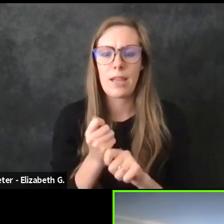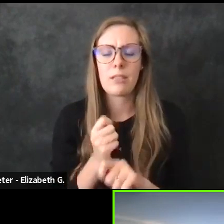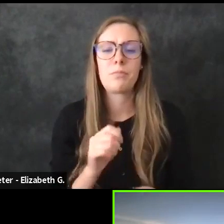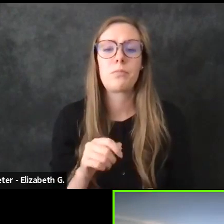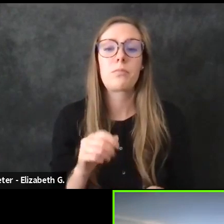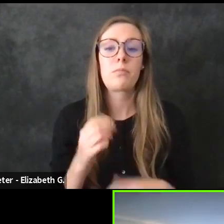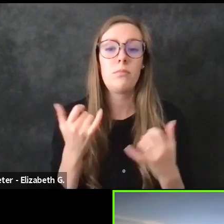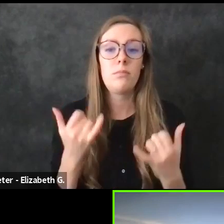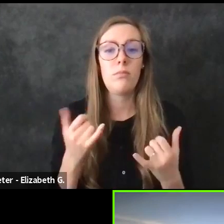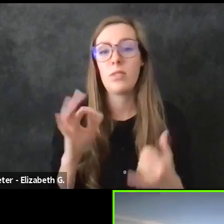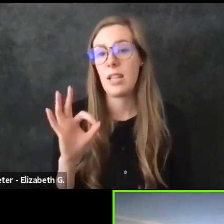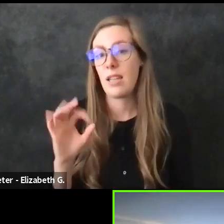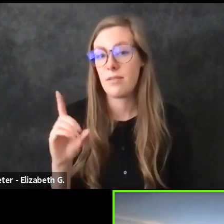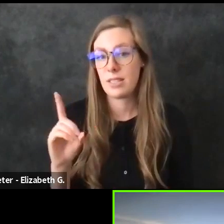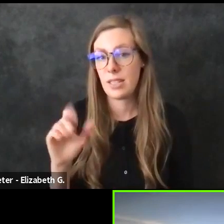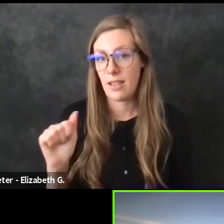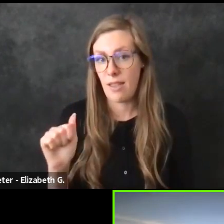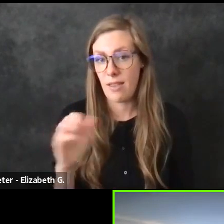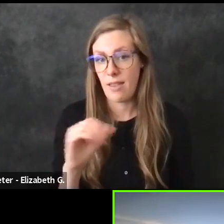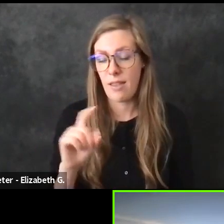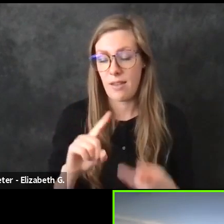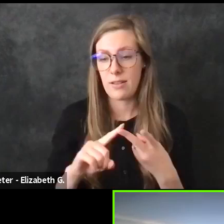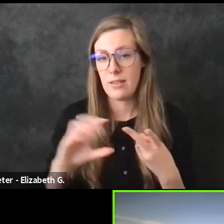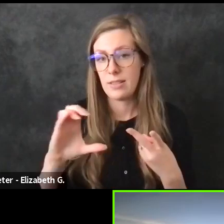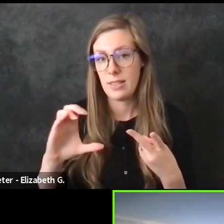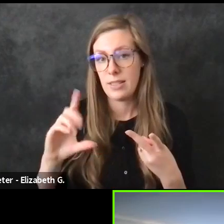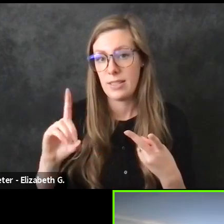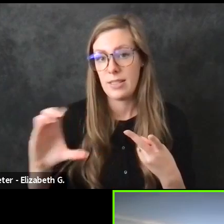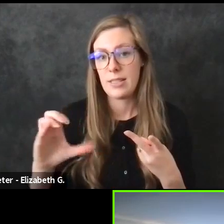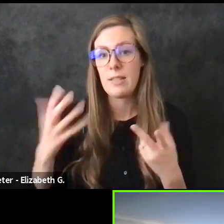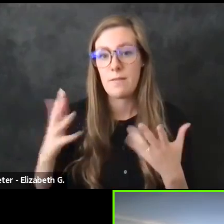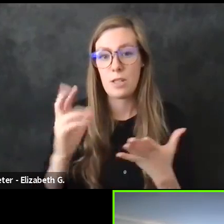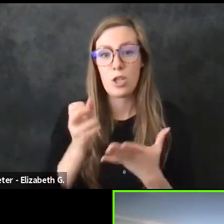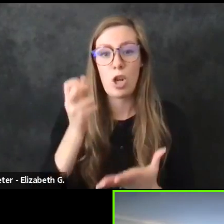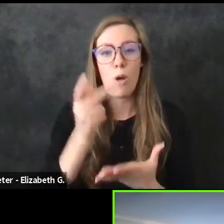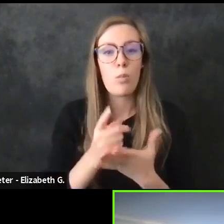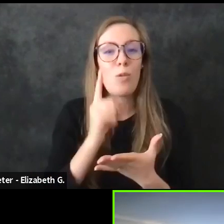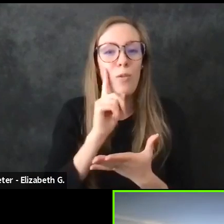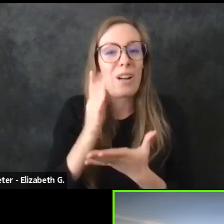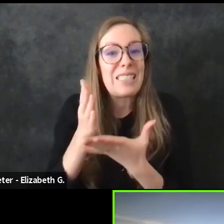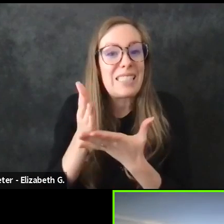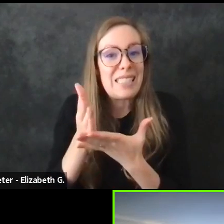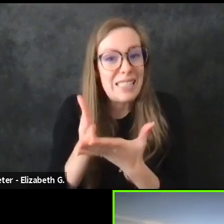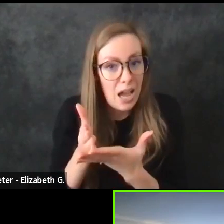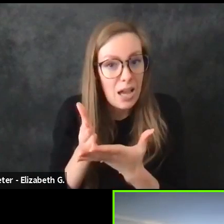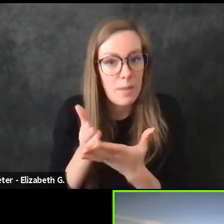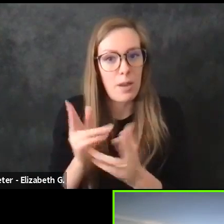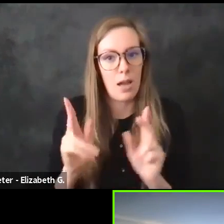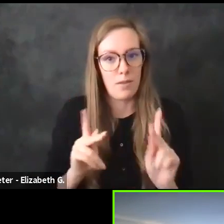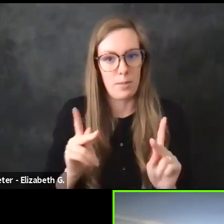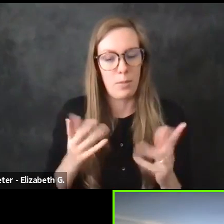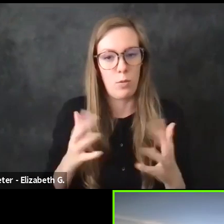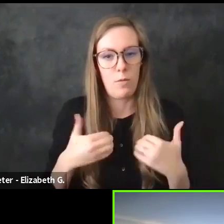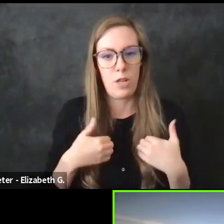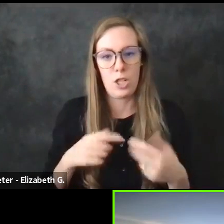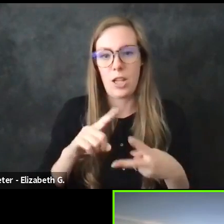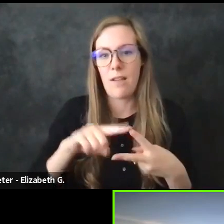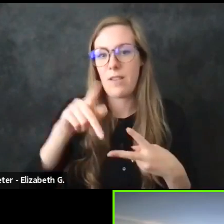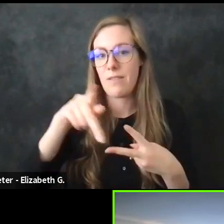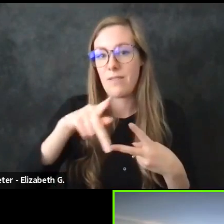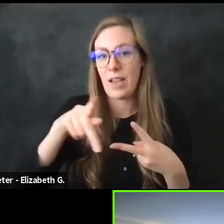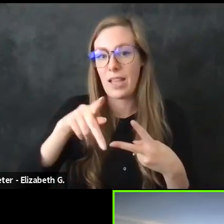that the FDA and the CDC have approved boosters for some of those who have received the Pfizer or Moderna